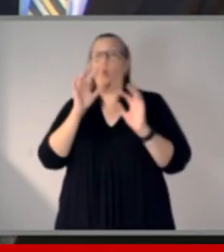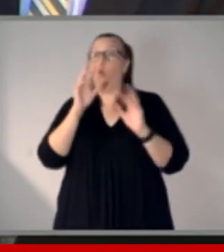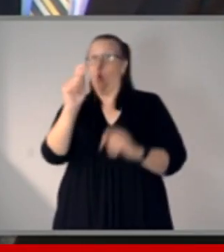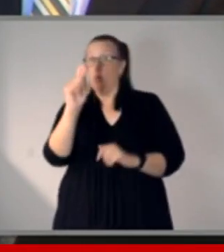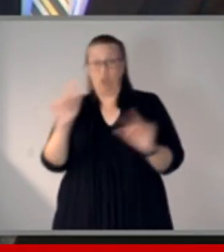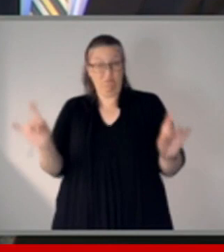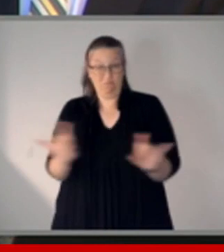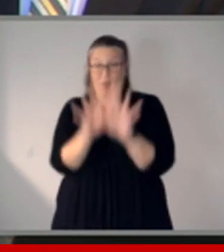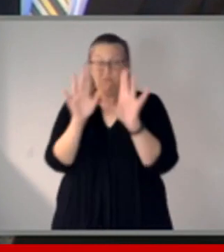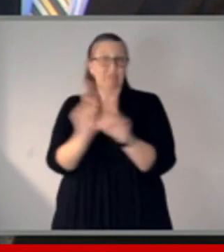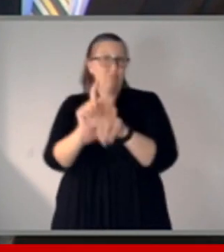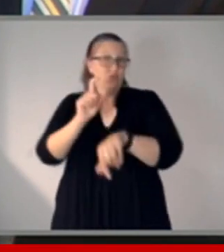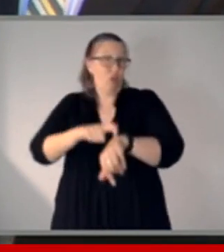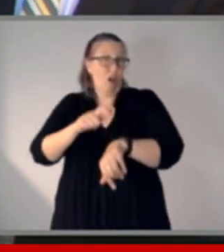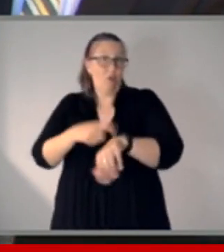year ago.